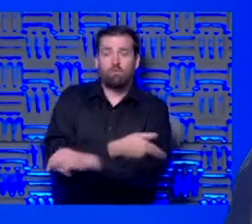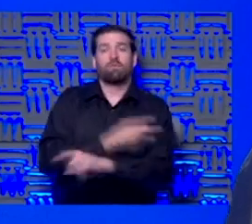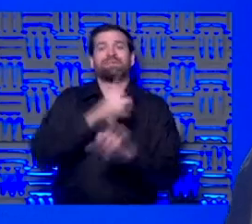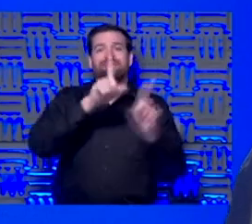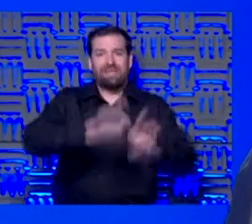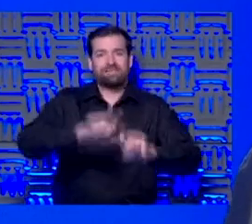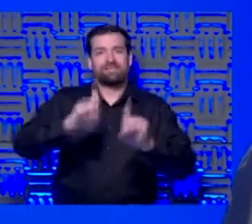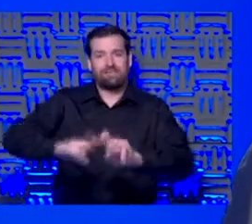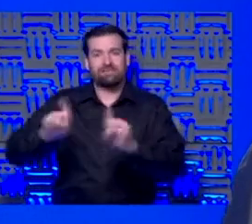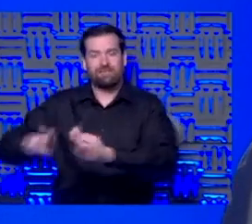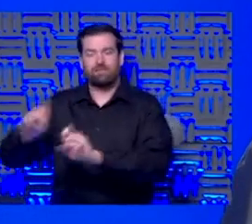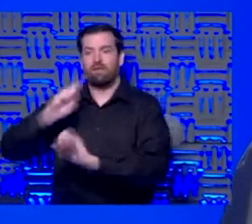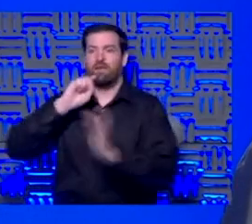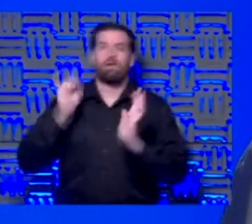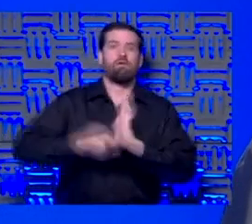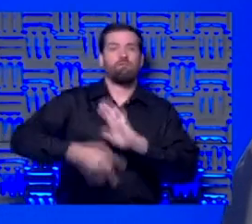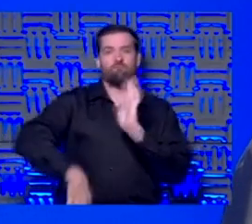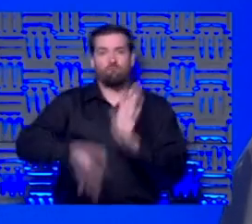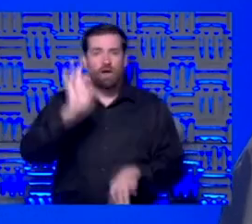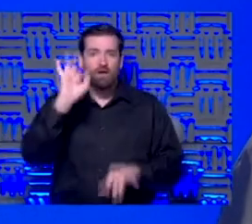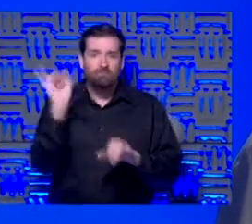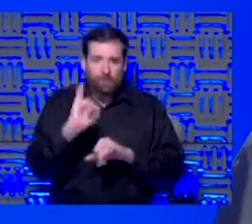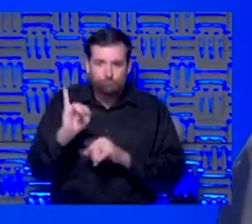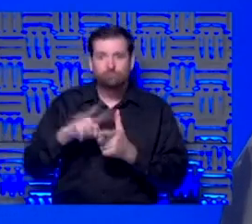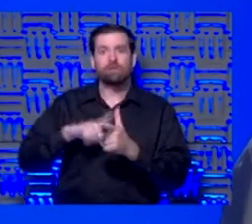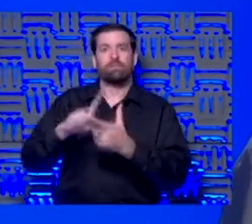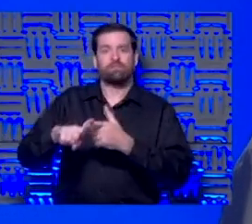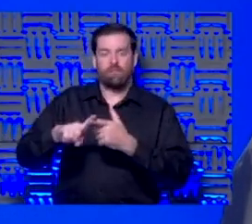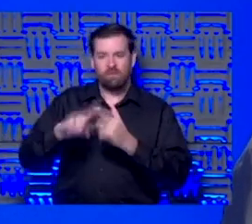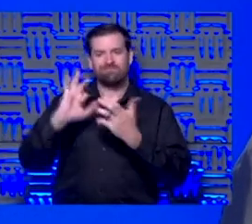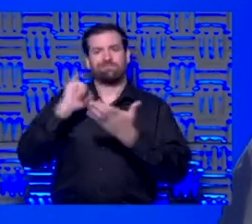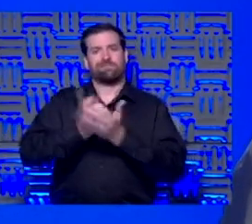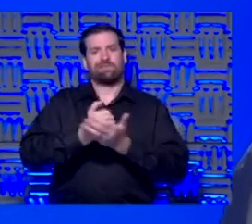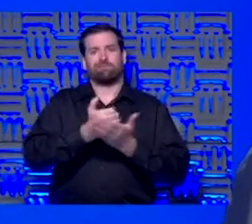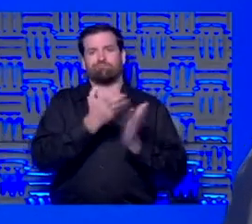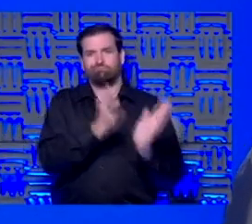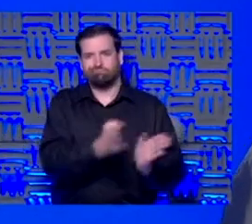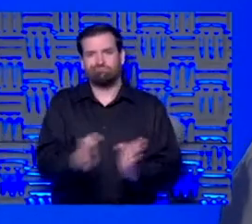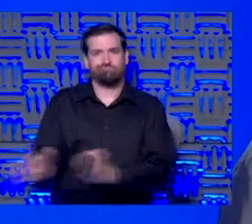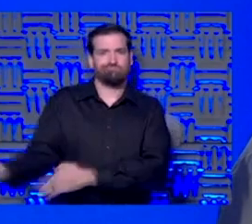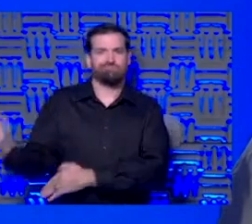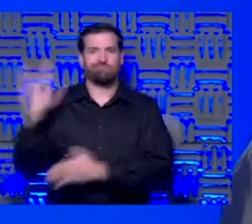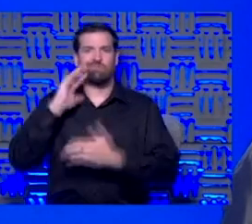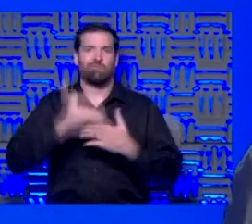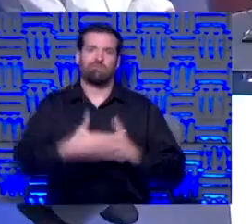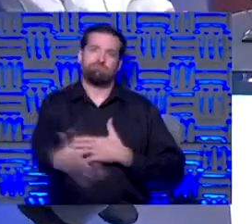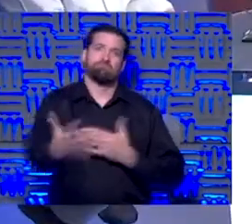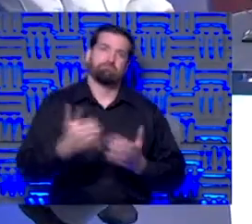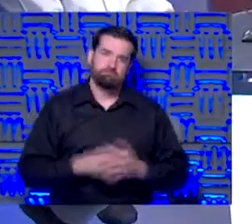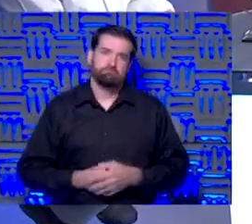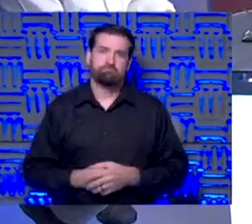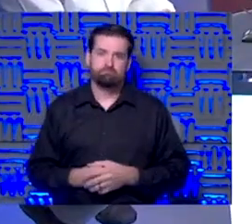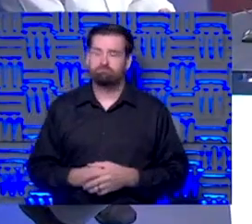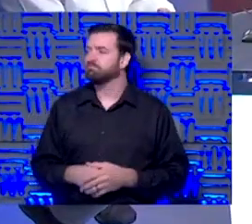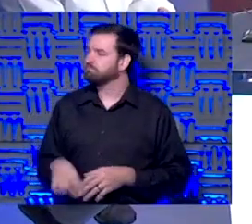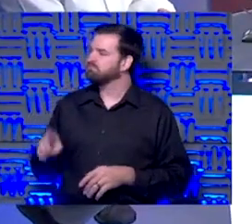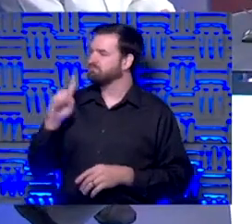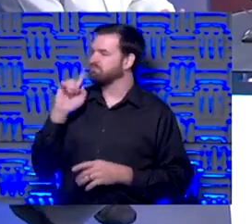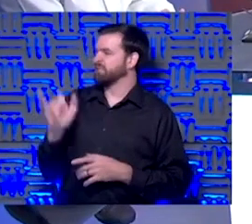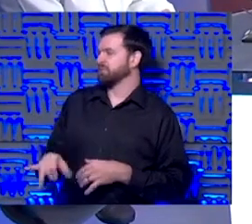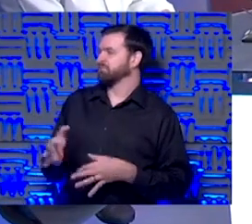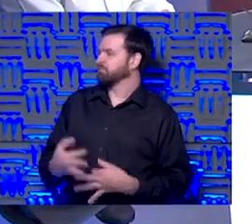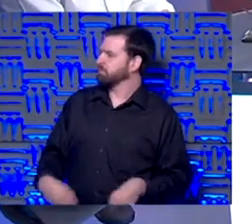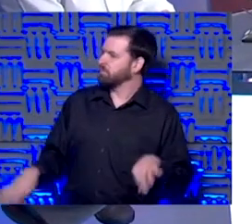these infections and then are able to really set them up for treatment moving forward and be proactive in that. Yeah, and I think that is key.